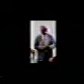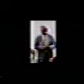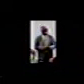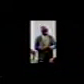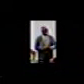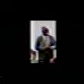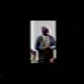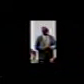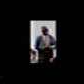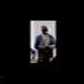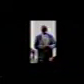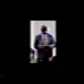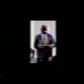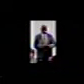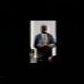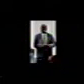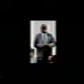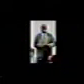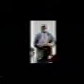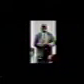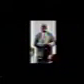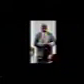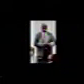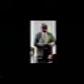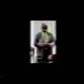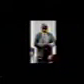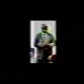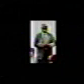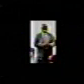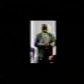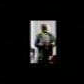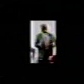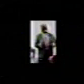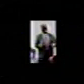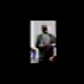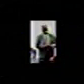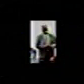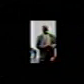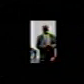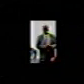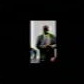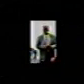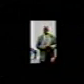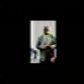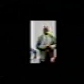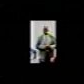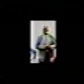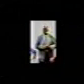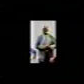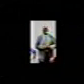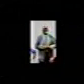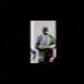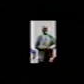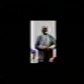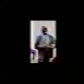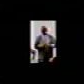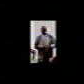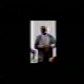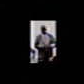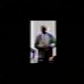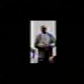The stronghold is hindering you. You stronghold of the devil, I command you, come out in Jesus' name.